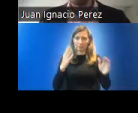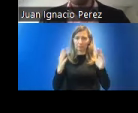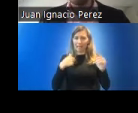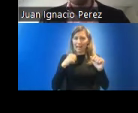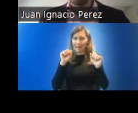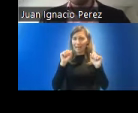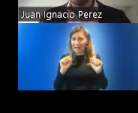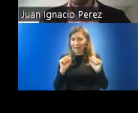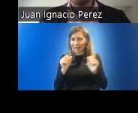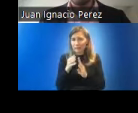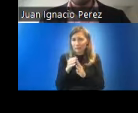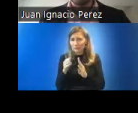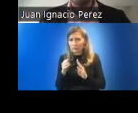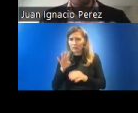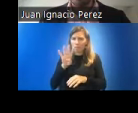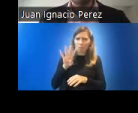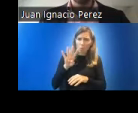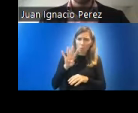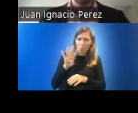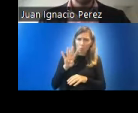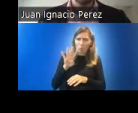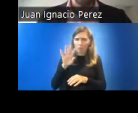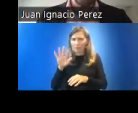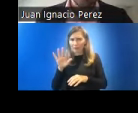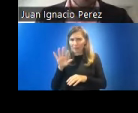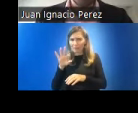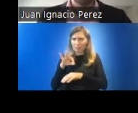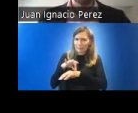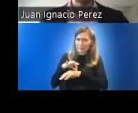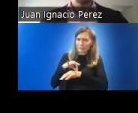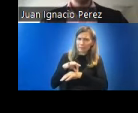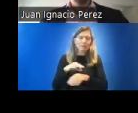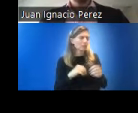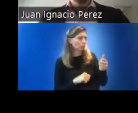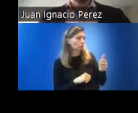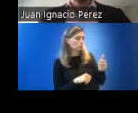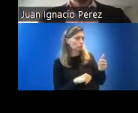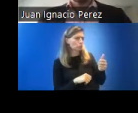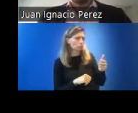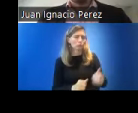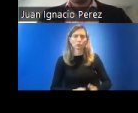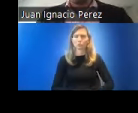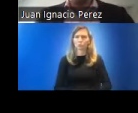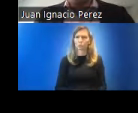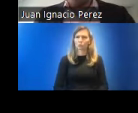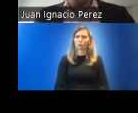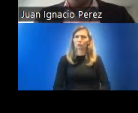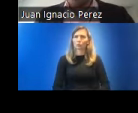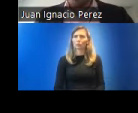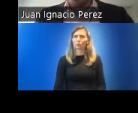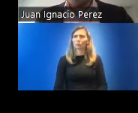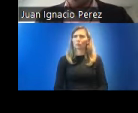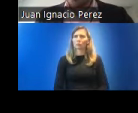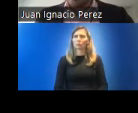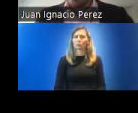give, if not. Yes, no yes? problem, Juan. Go ahead. Yeah, perfect. Thank you very much. So the Committee